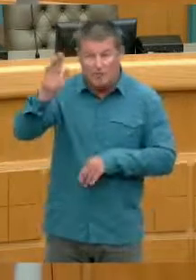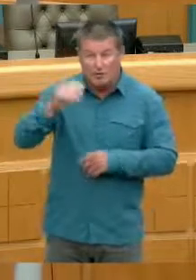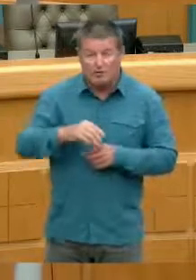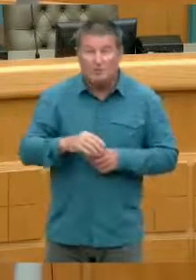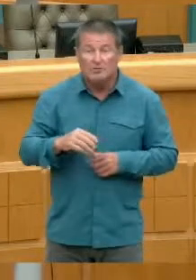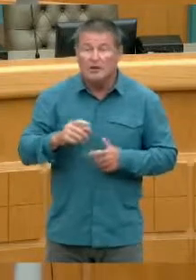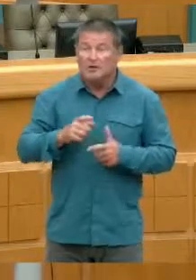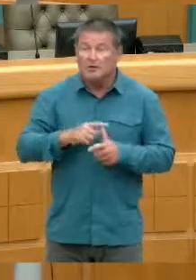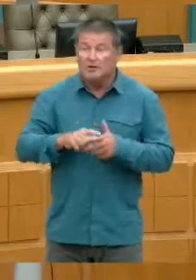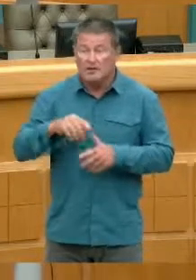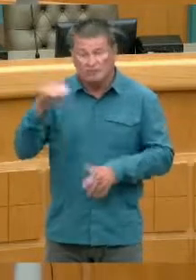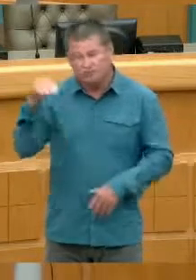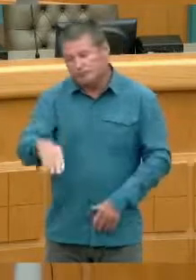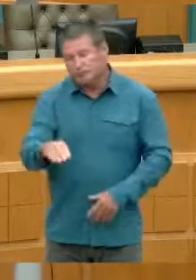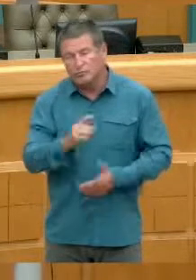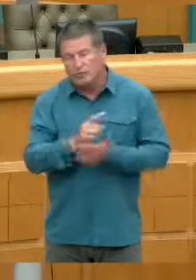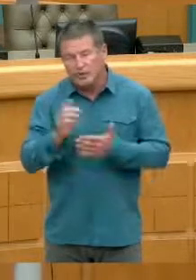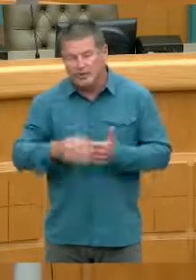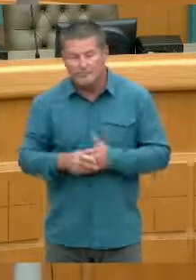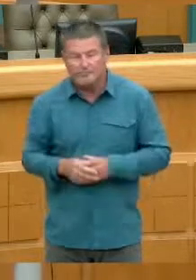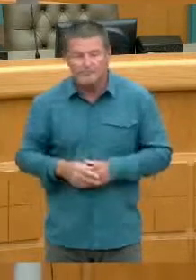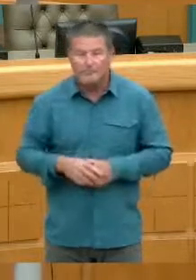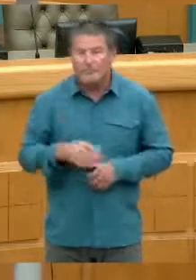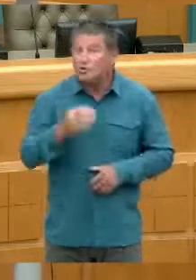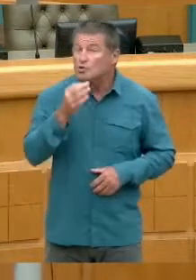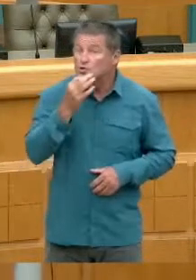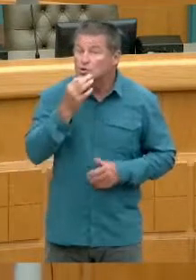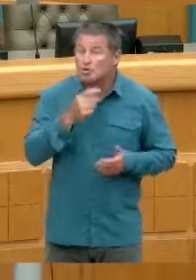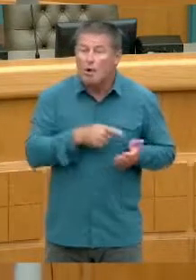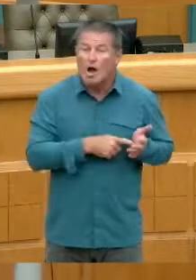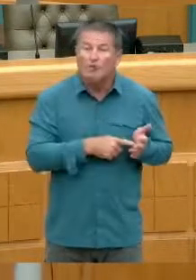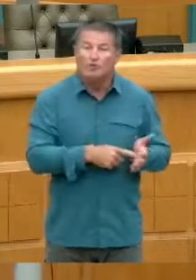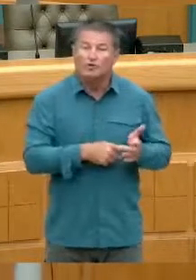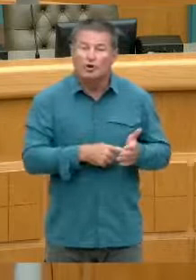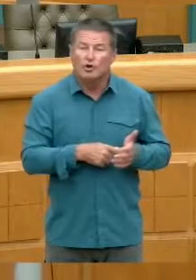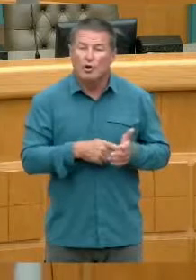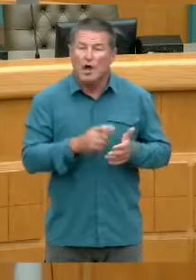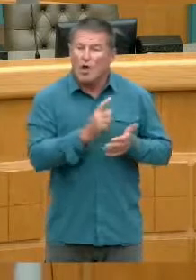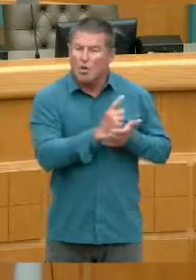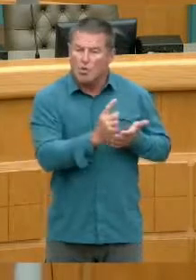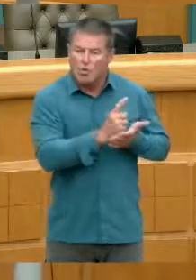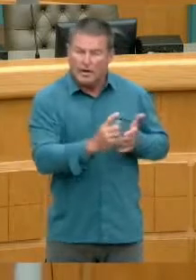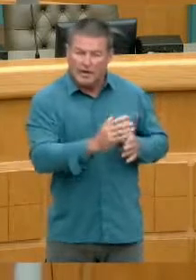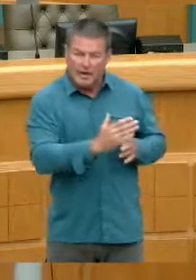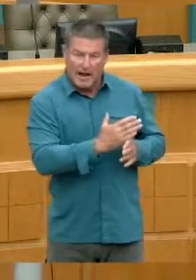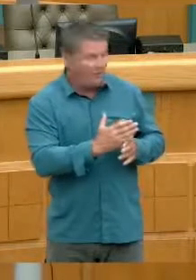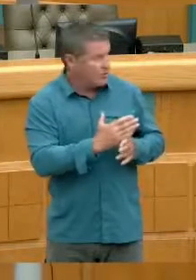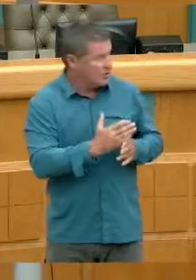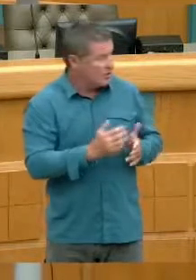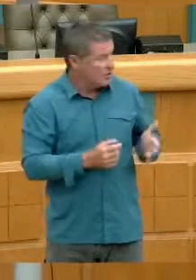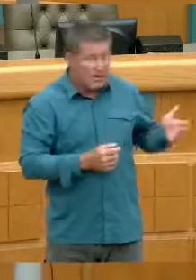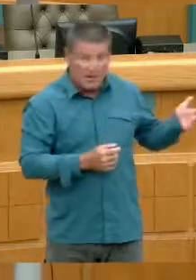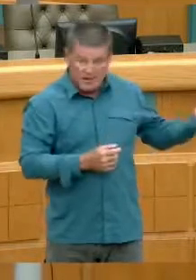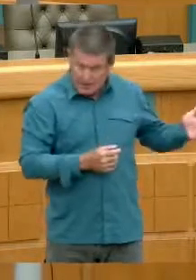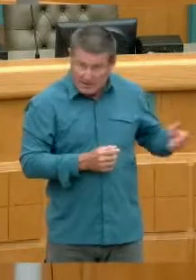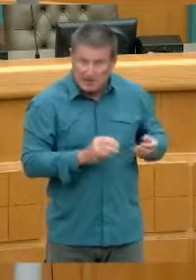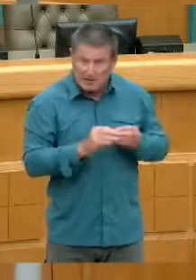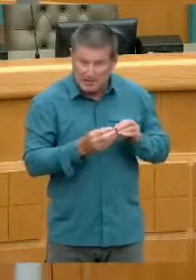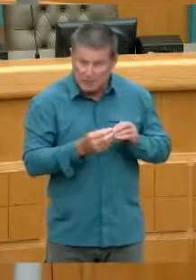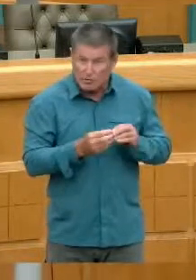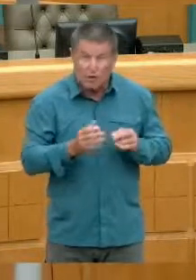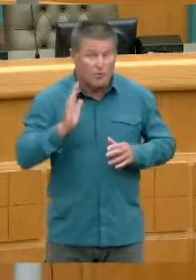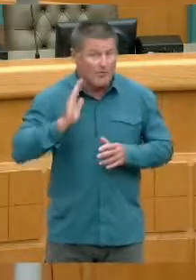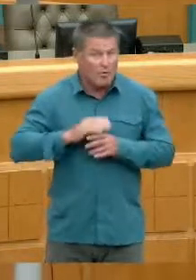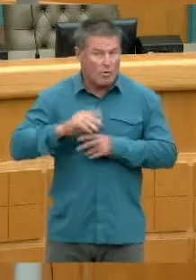the weekend. I'm going to show you in a little bit the 7-day running average, and because of these lower numbers and some of the 20s dropping